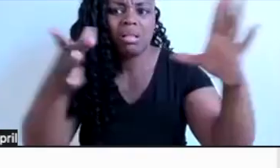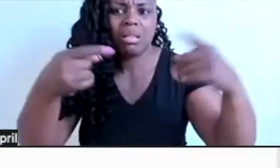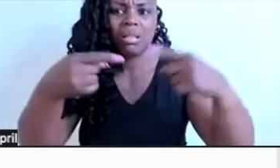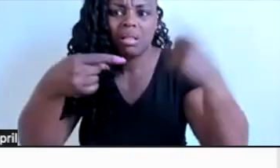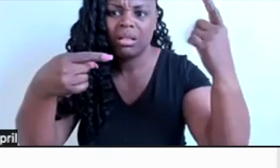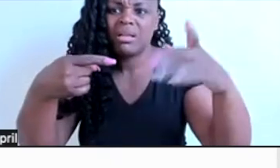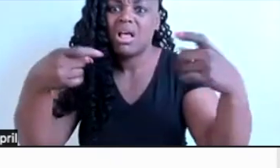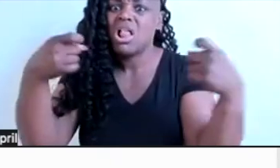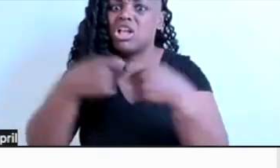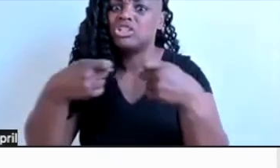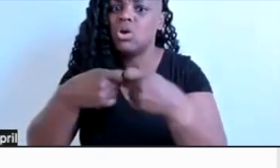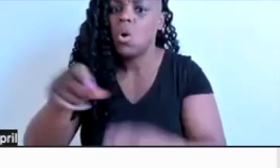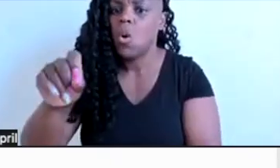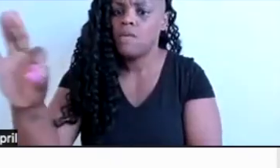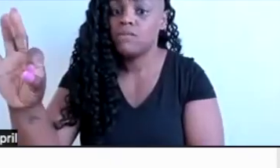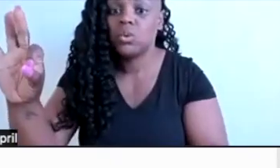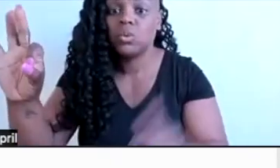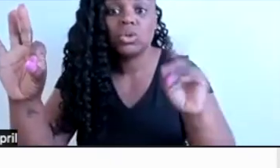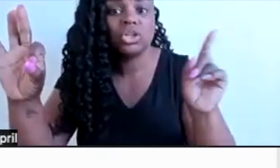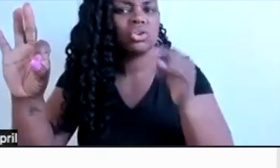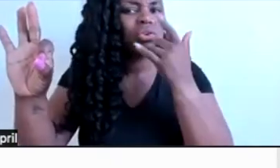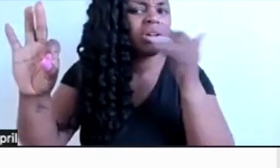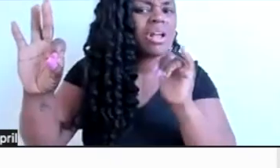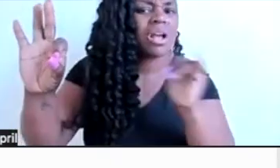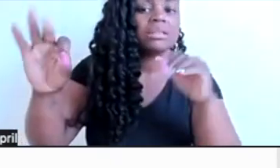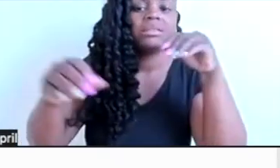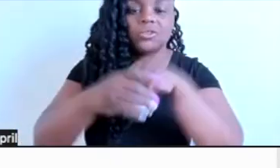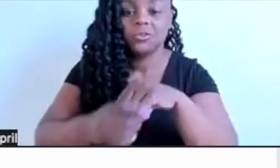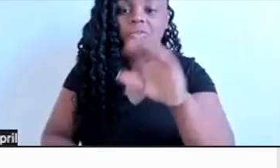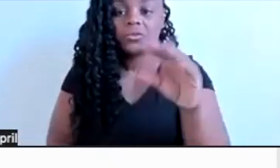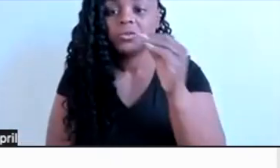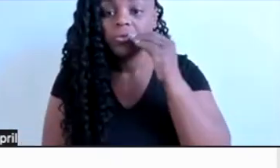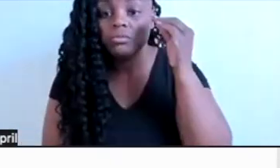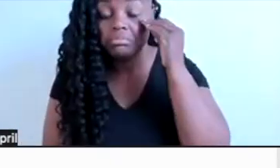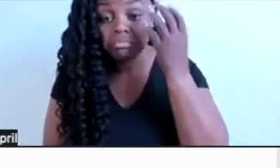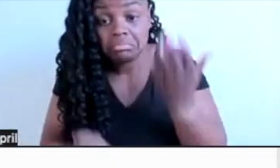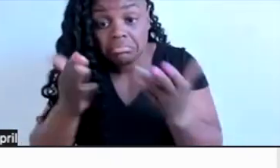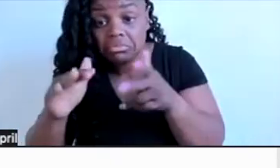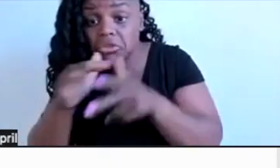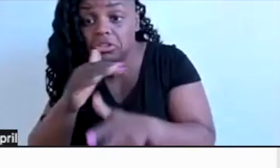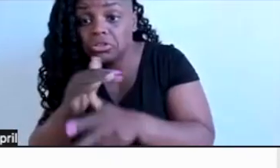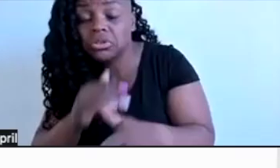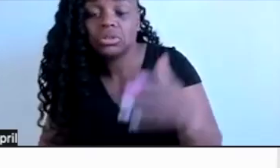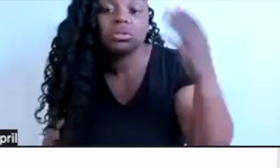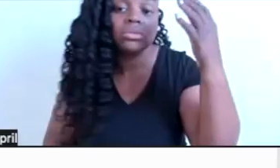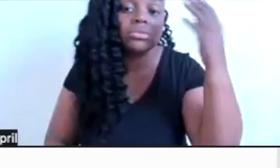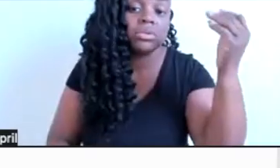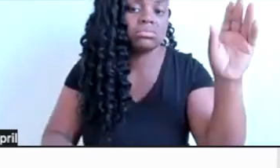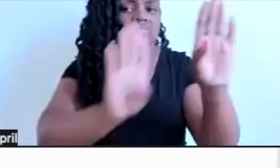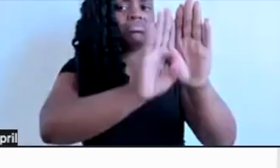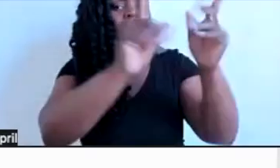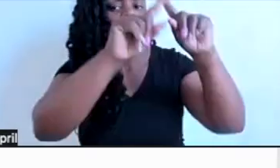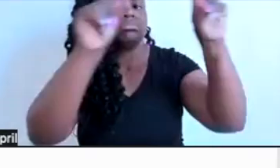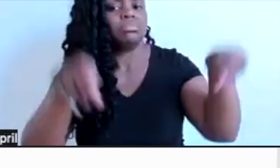house, in the garage, or on an outside wall. To avoid sparks and potential fires, you must turn off the electricity in a